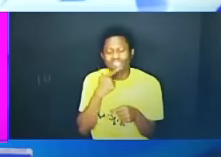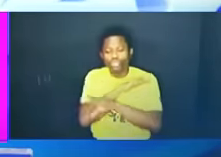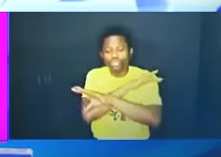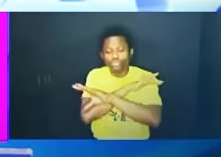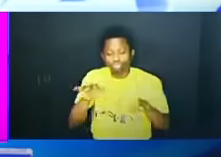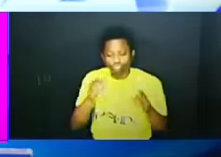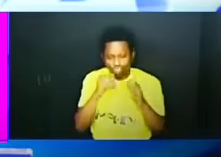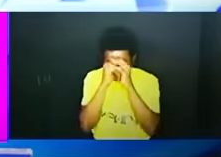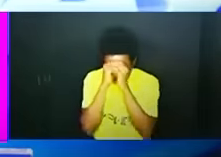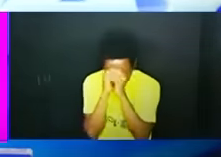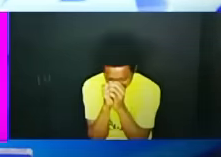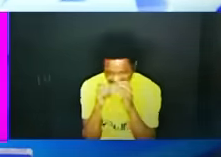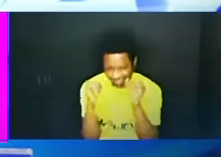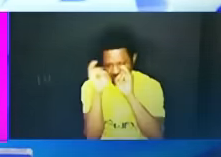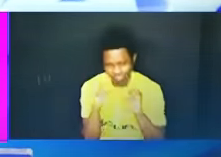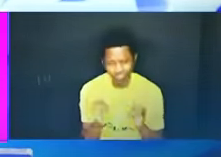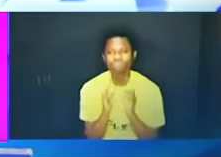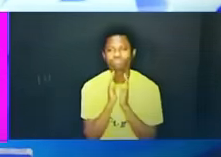them.